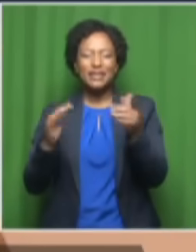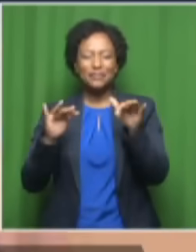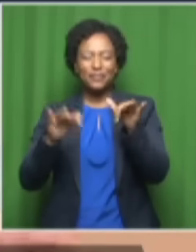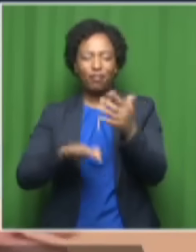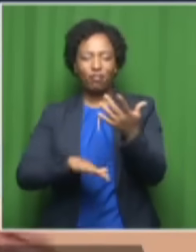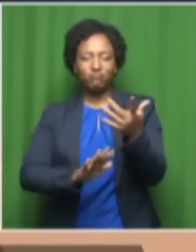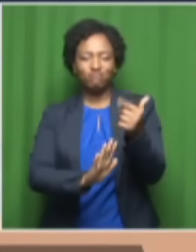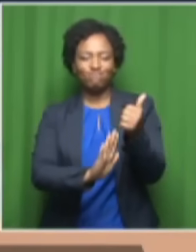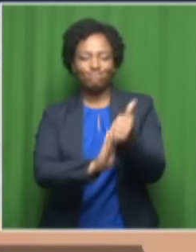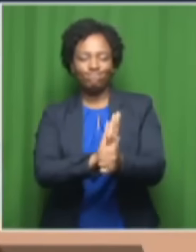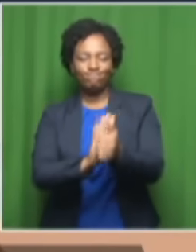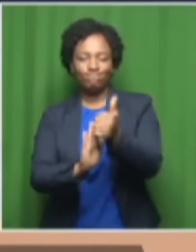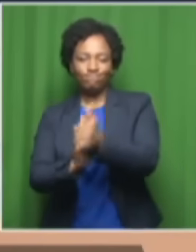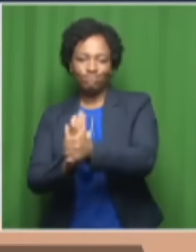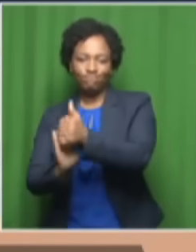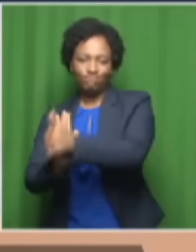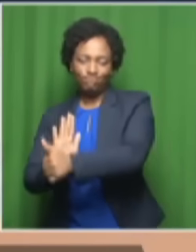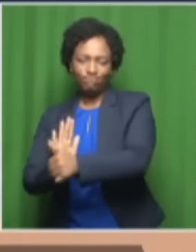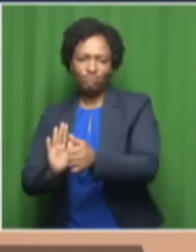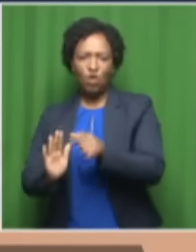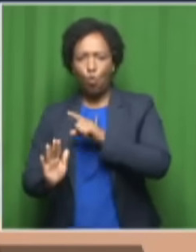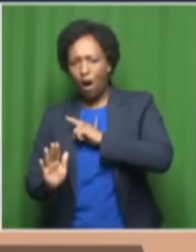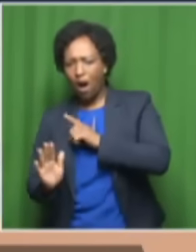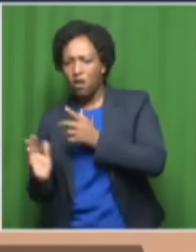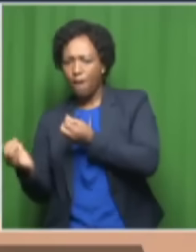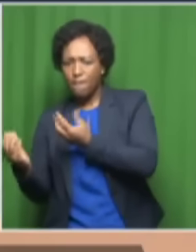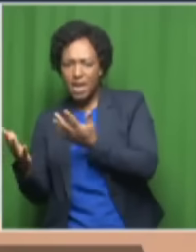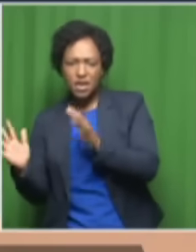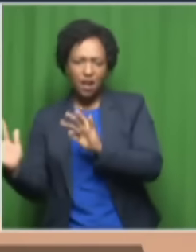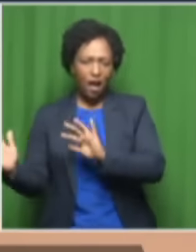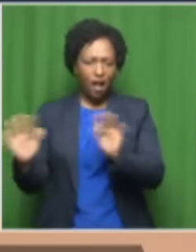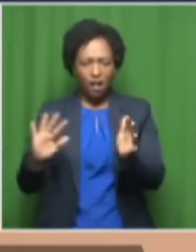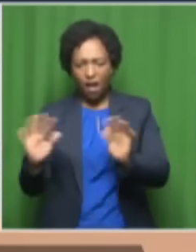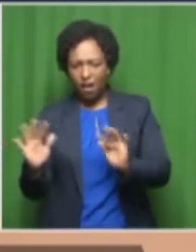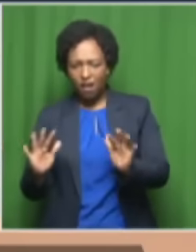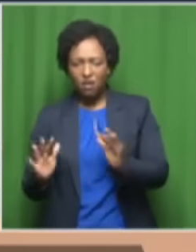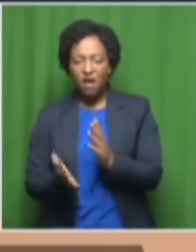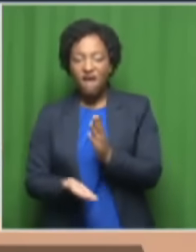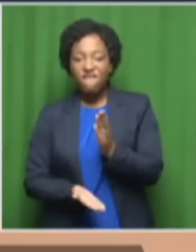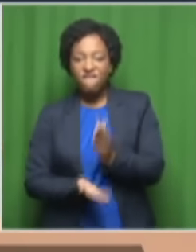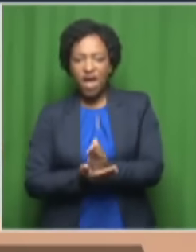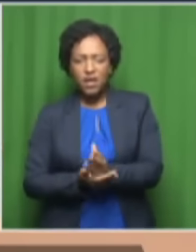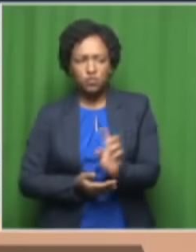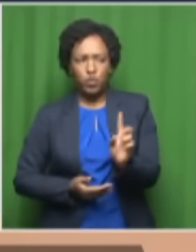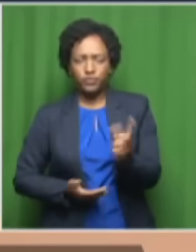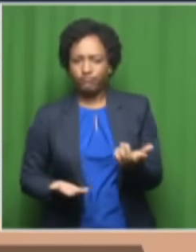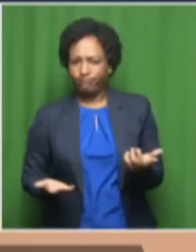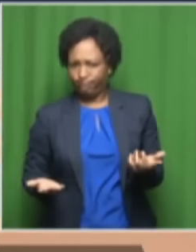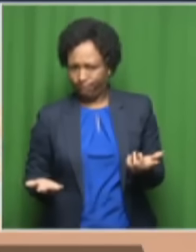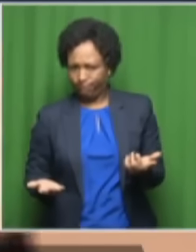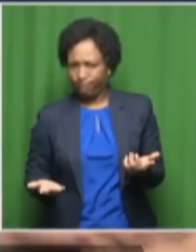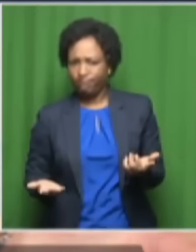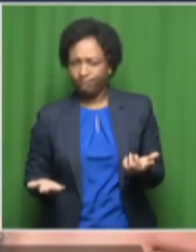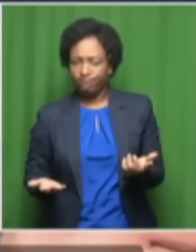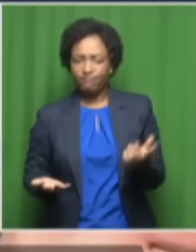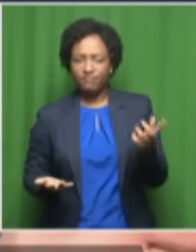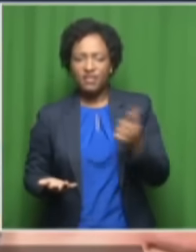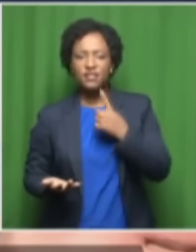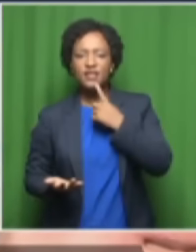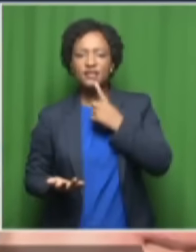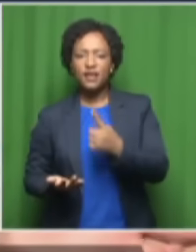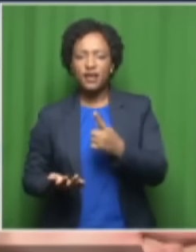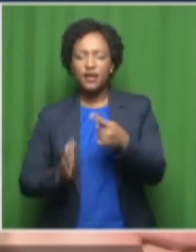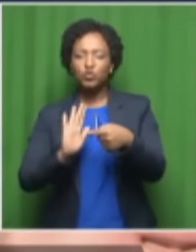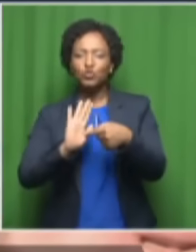killed, as to this, as to that. So, you know, where are the facts? So they're trying to, you know, show that, you know, is